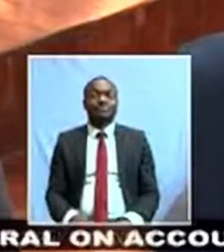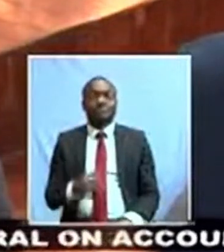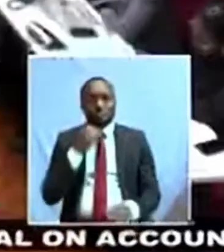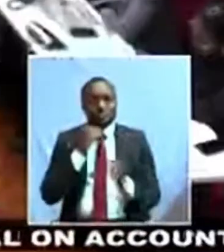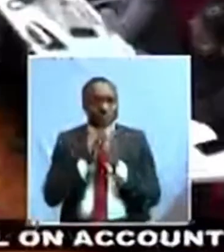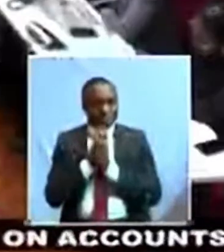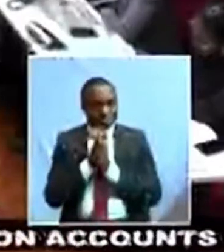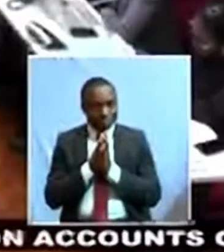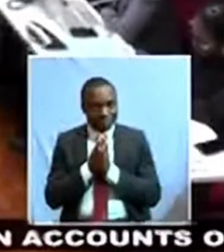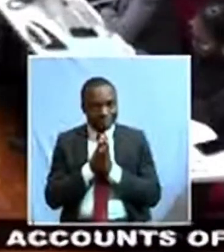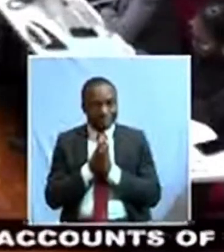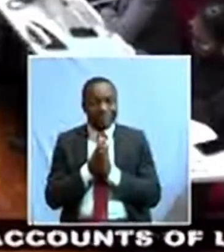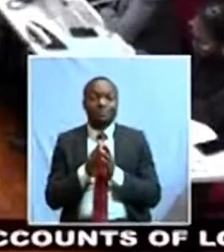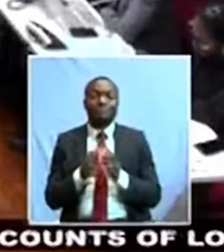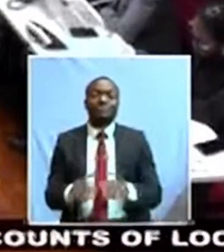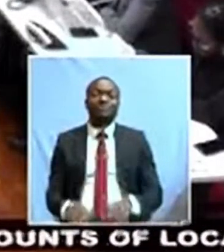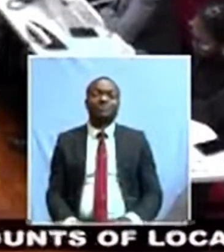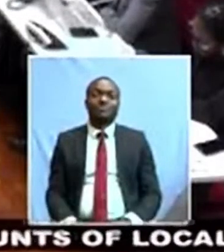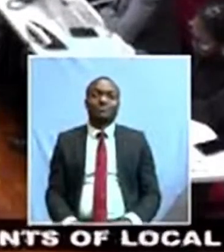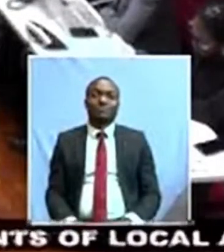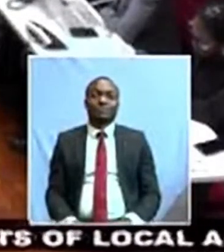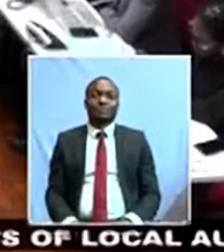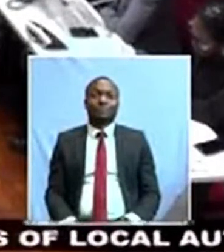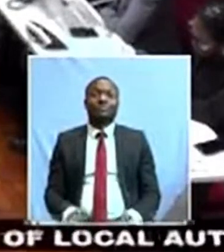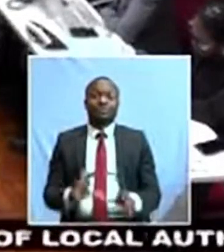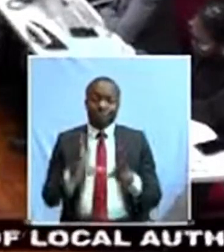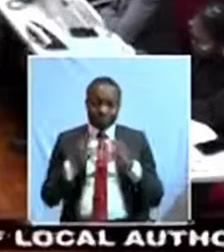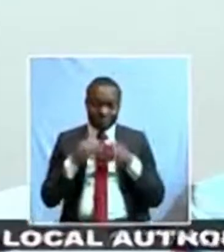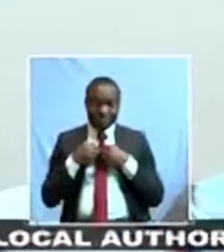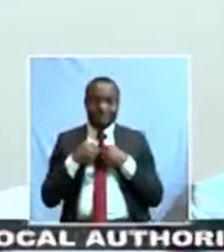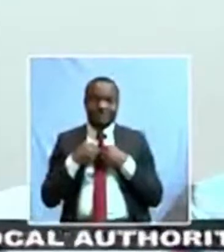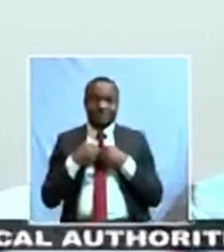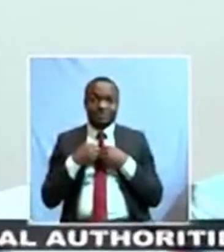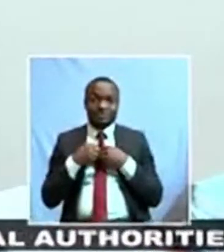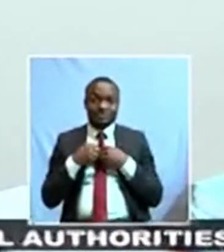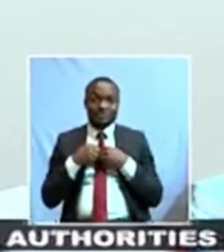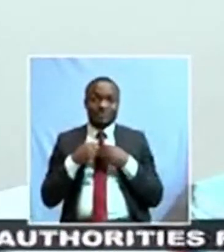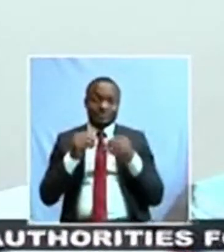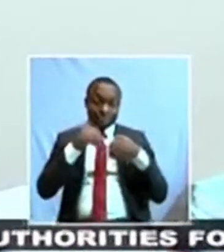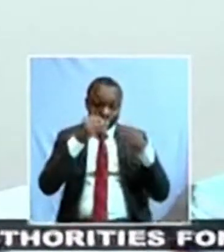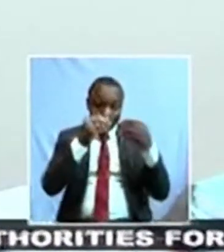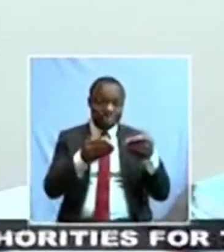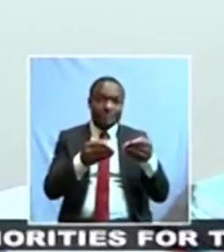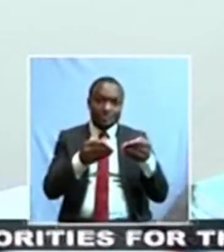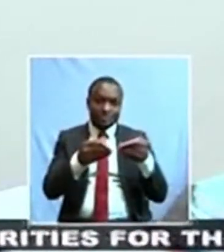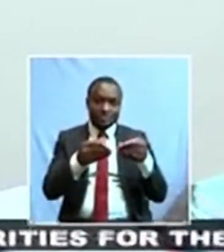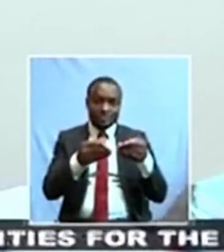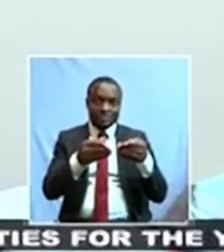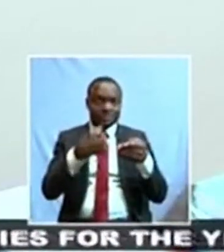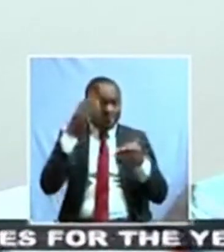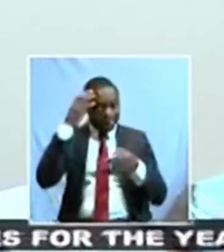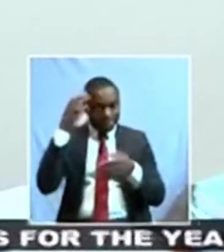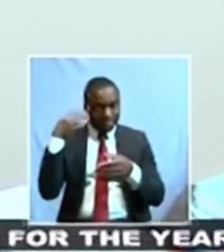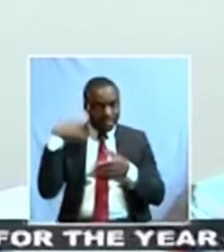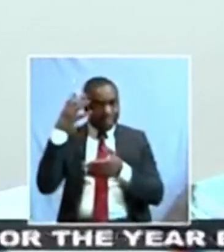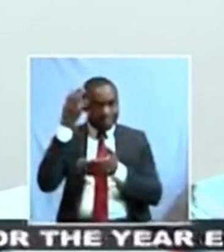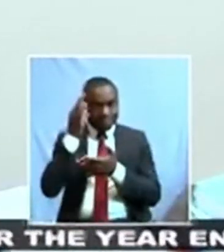Interesting. Okay, we'll admit it, make it available to Secretariat. Thank you so much, Chair.